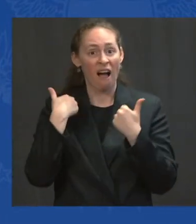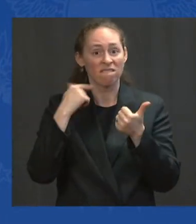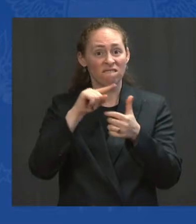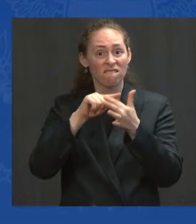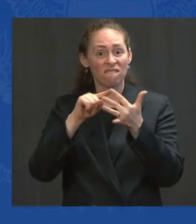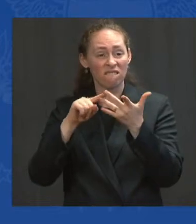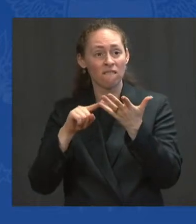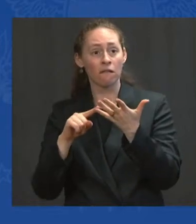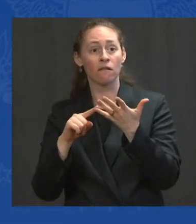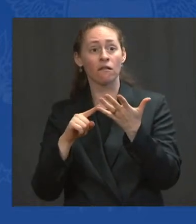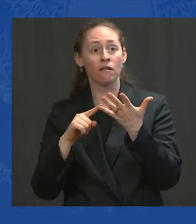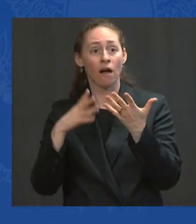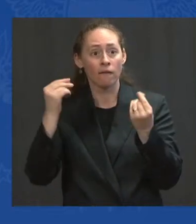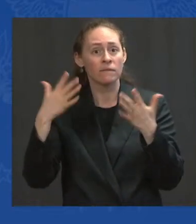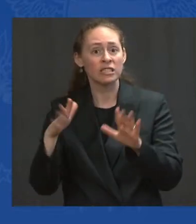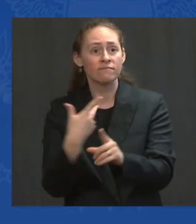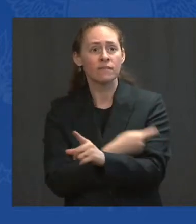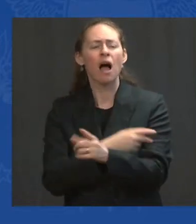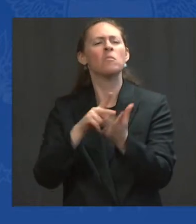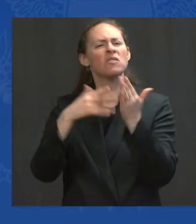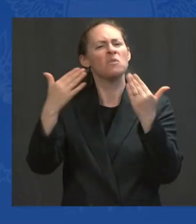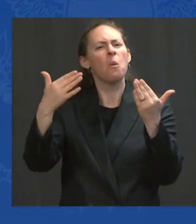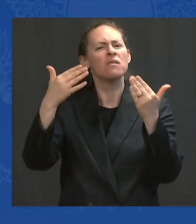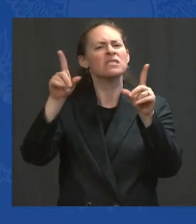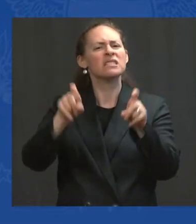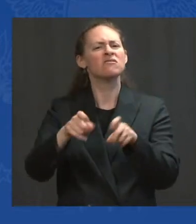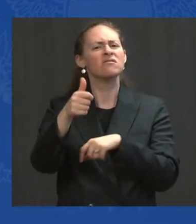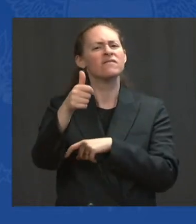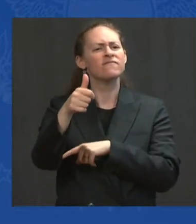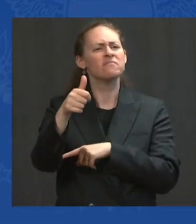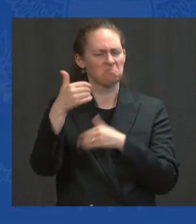been vaccinated, you should absolutely get a COVID-19